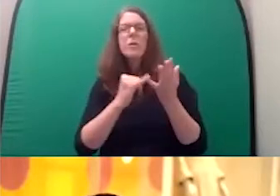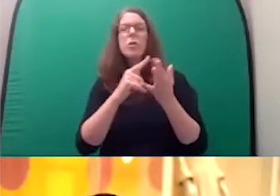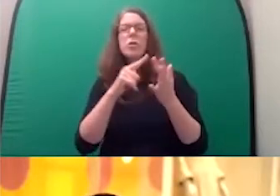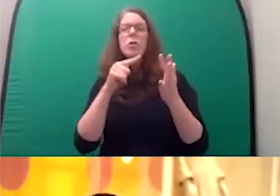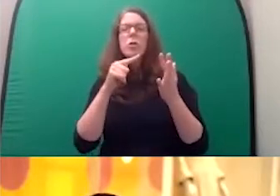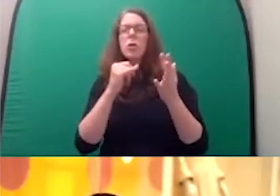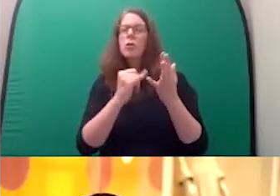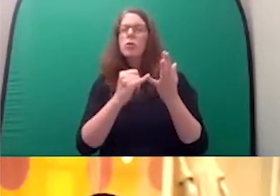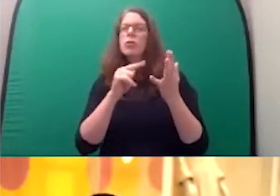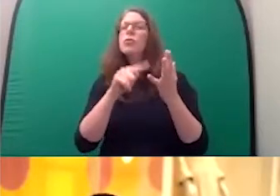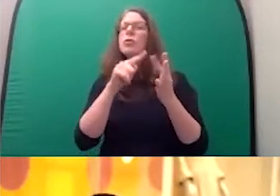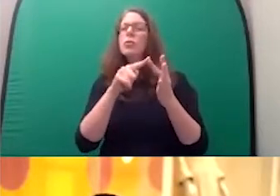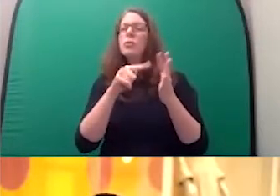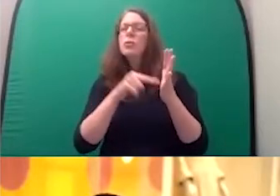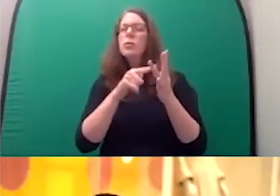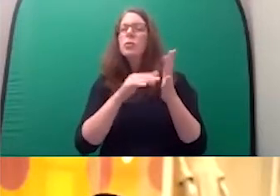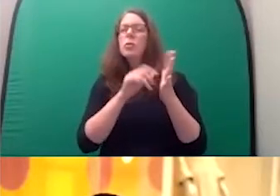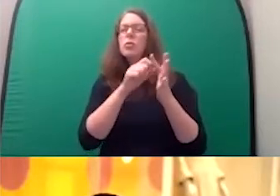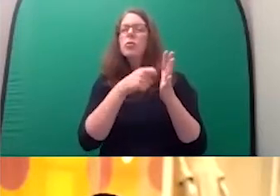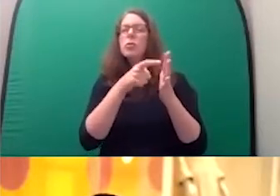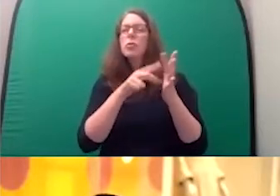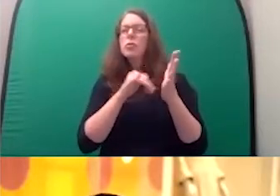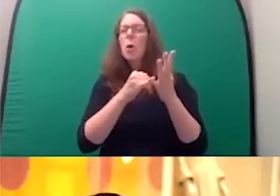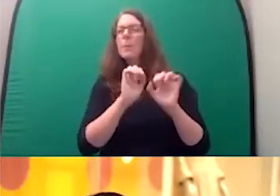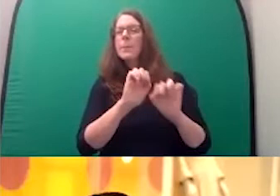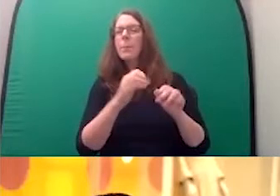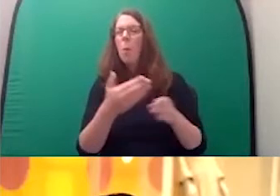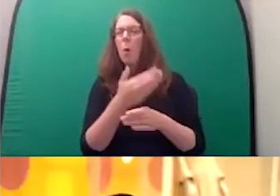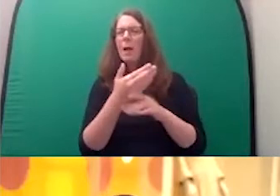about how clothes,